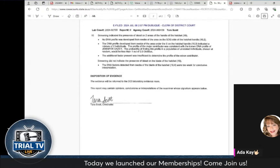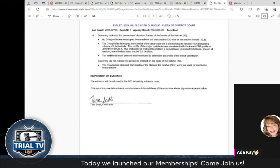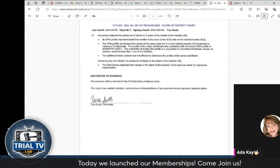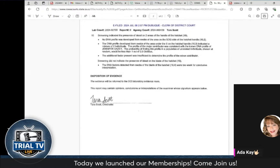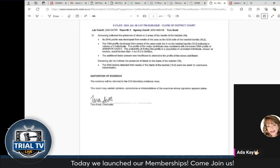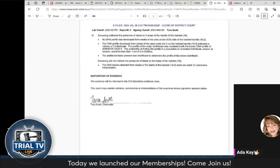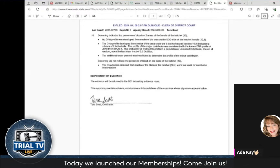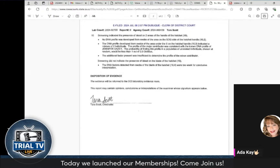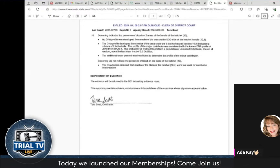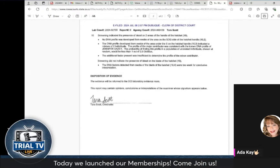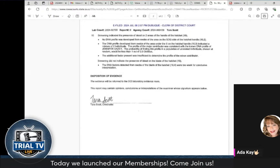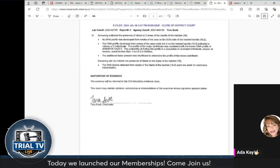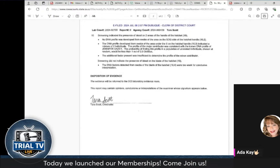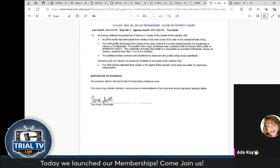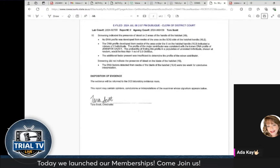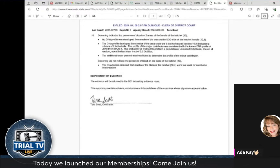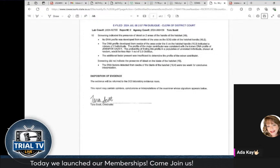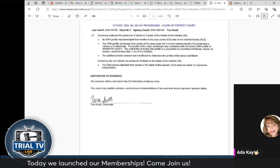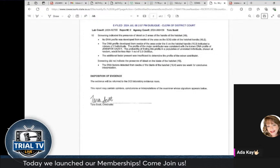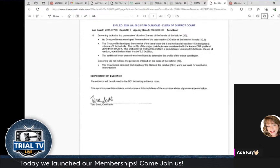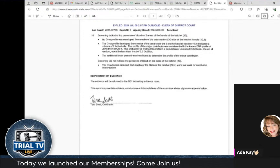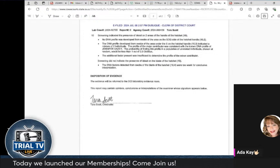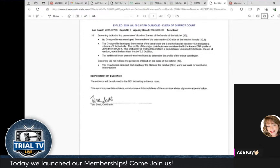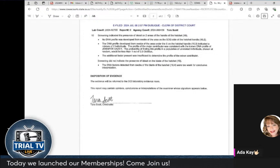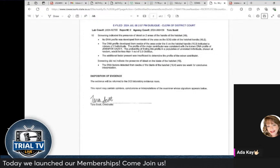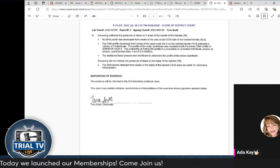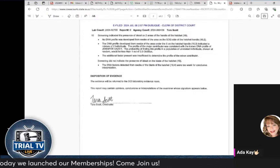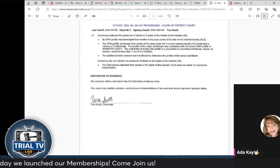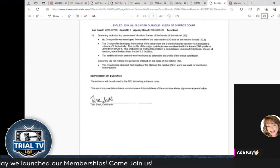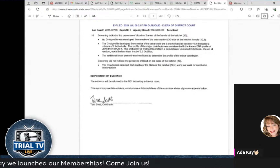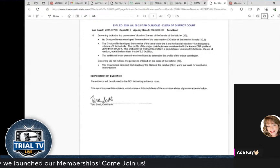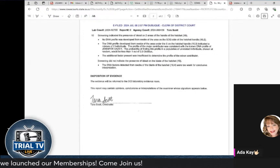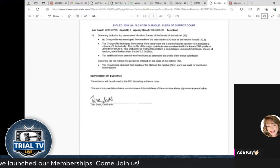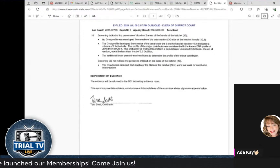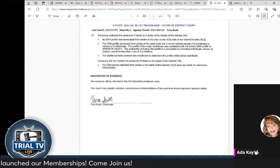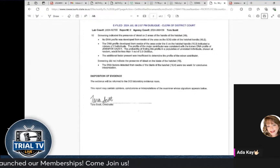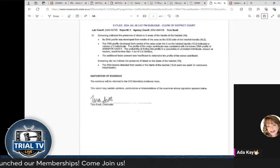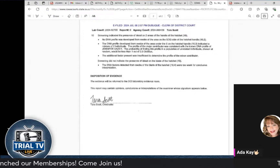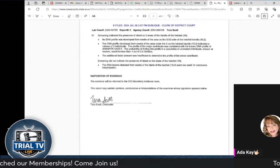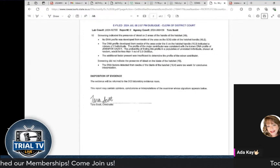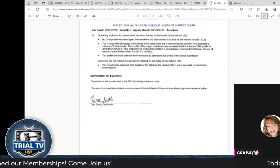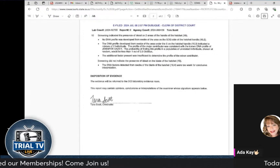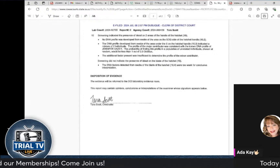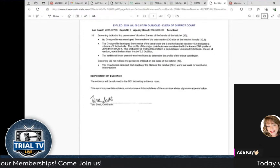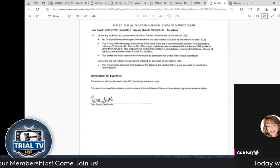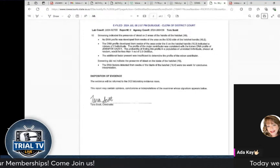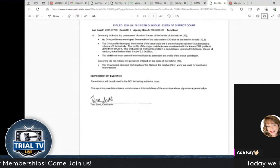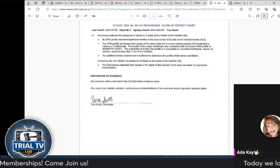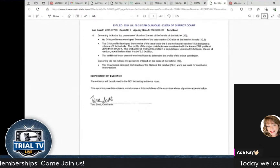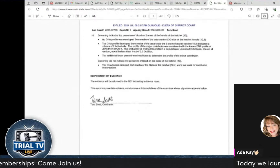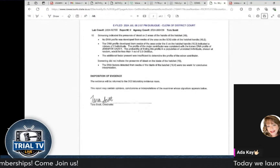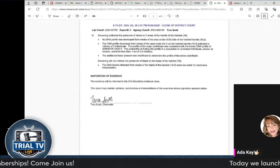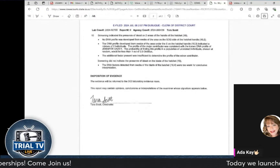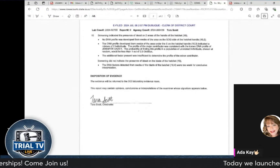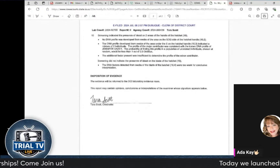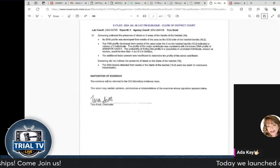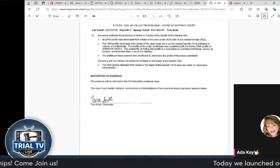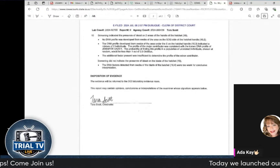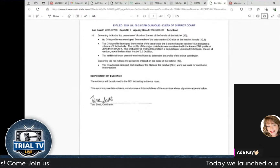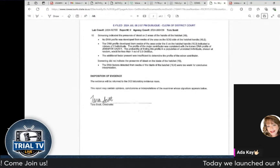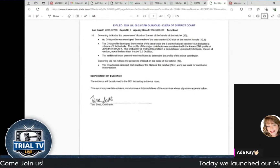that you developed on 10.3, all right, are you able to